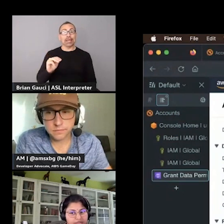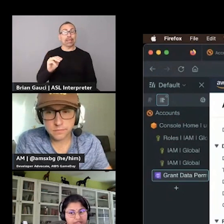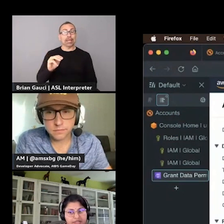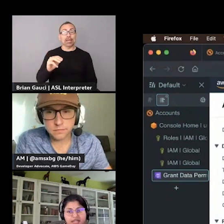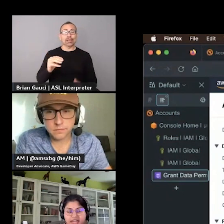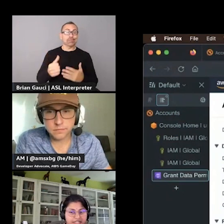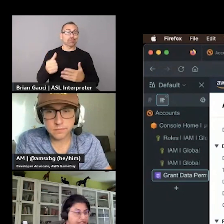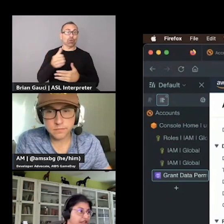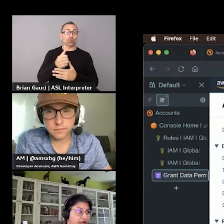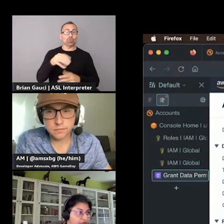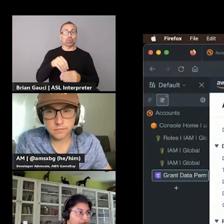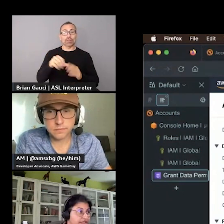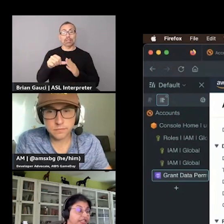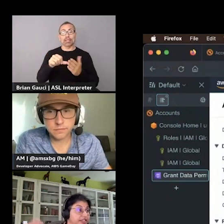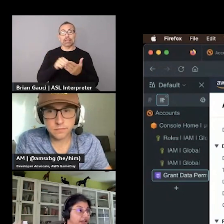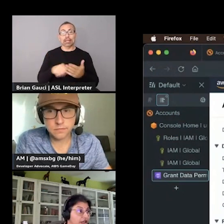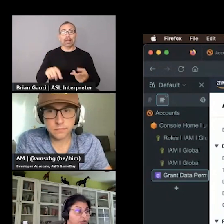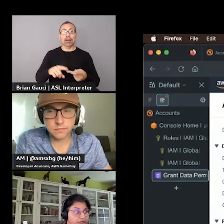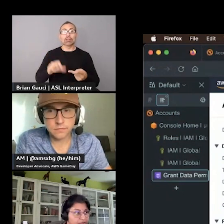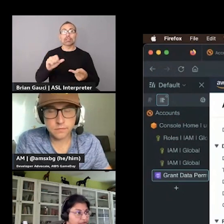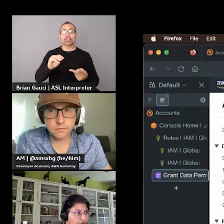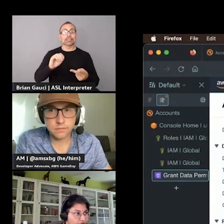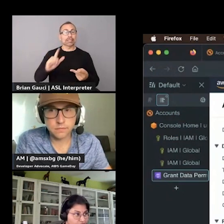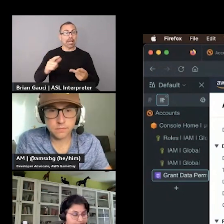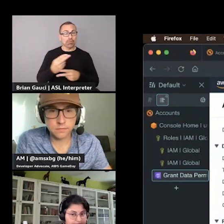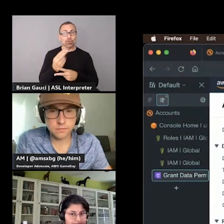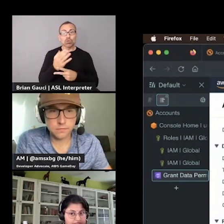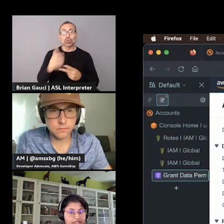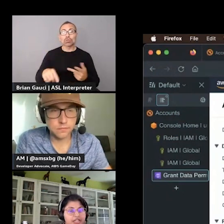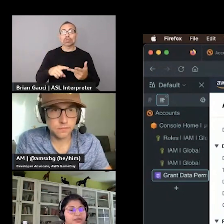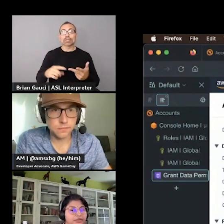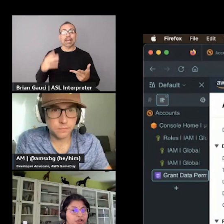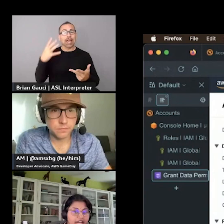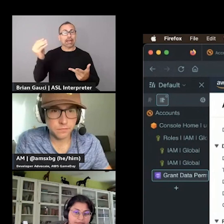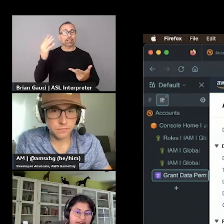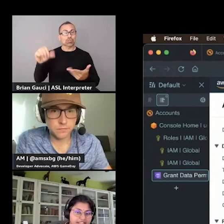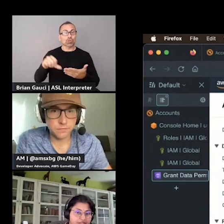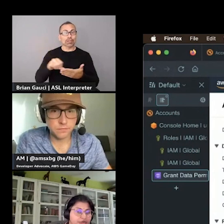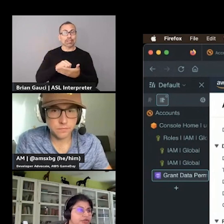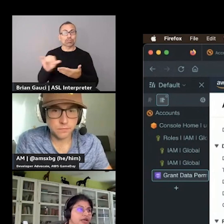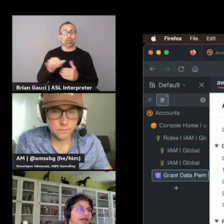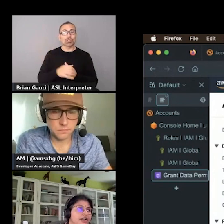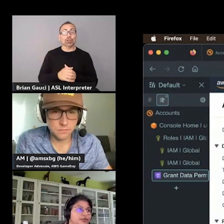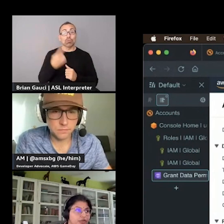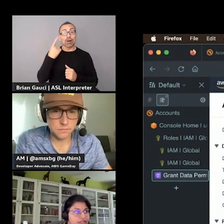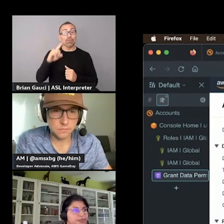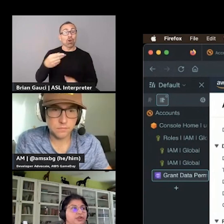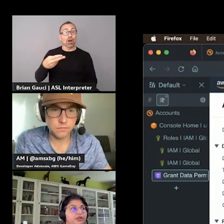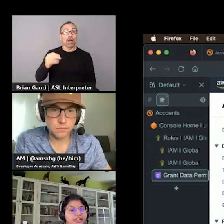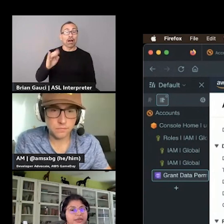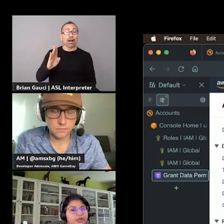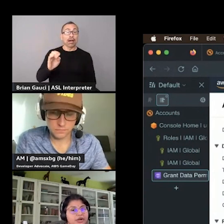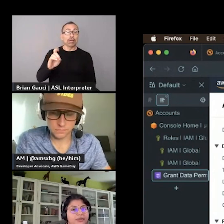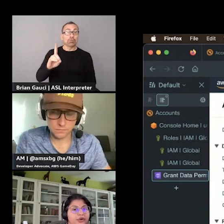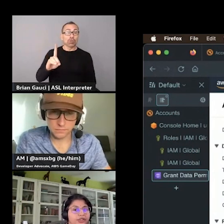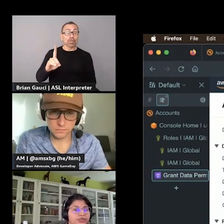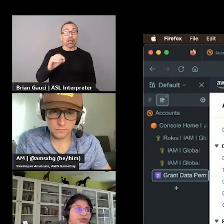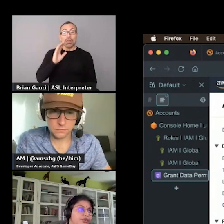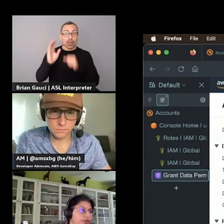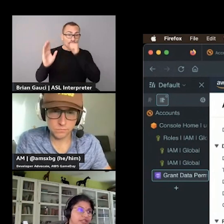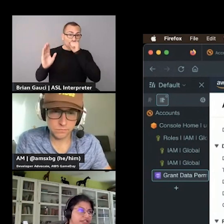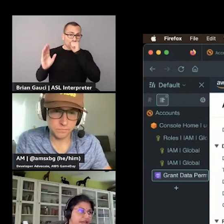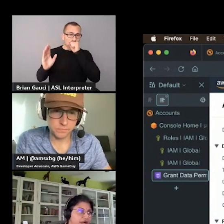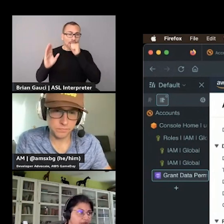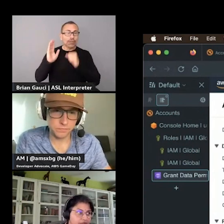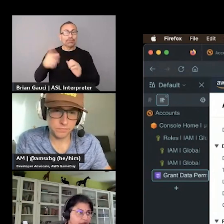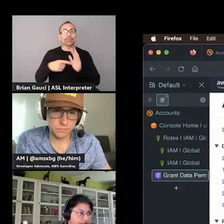SAML users, and external accounts, external account principals also. But for hybrid access mode, for this particular demo, I'm going to